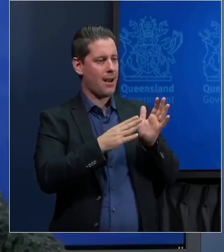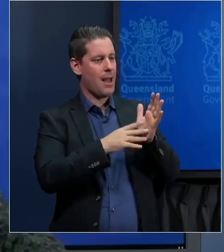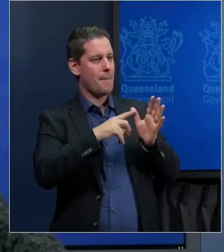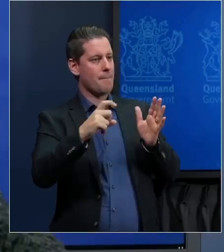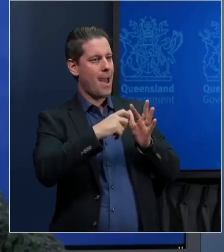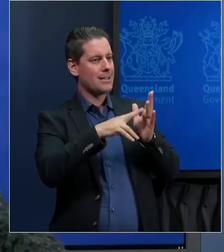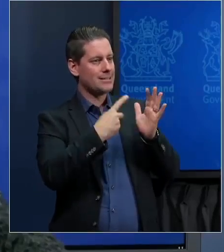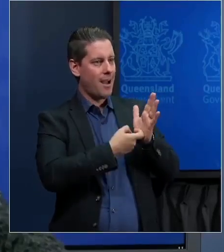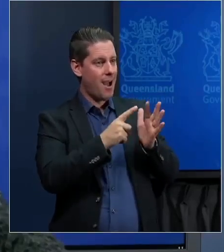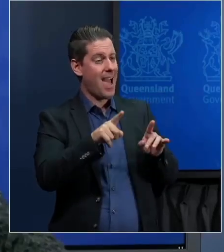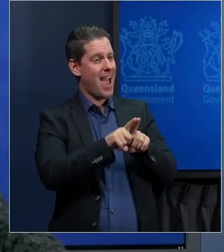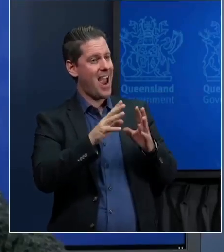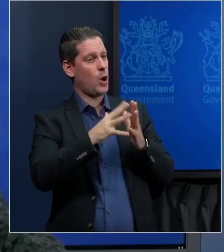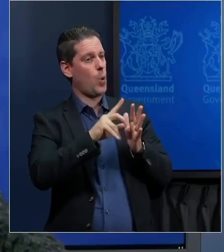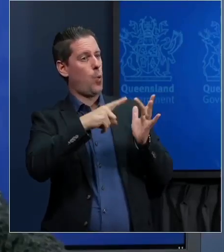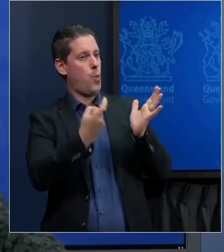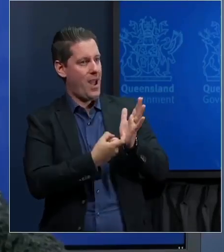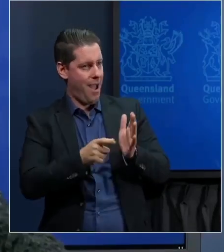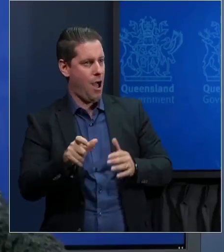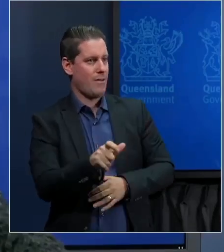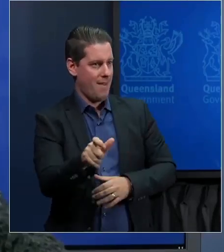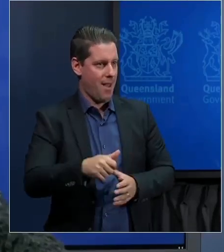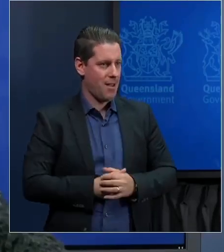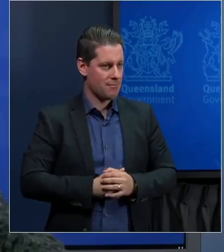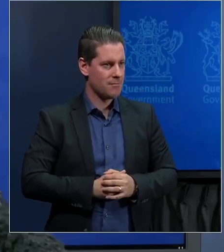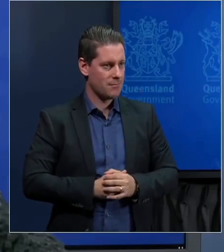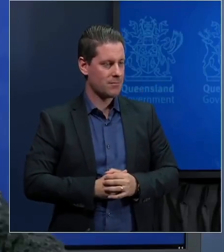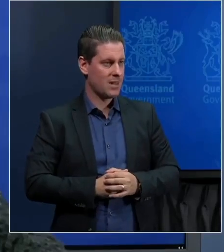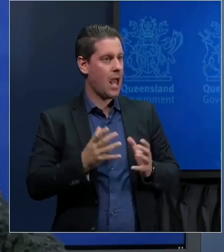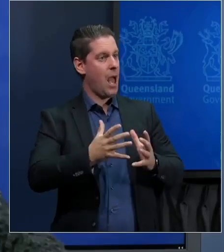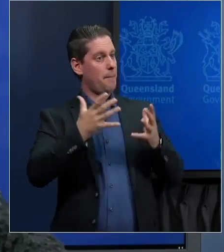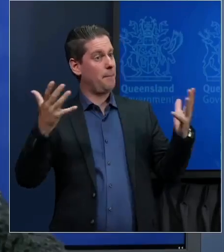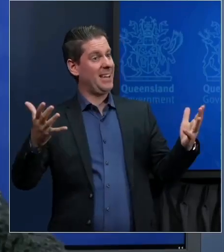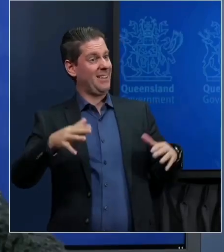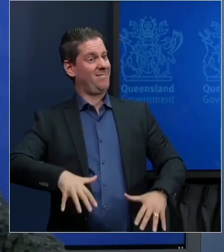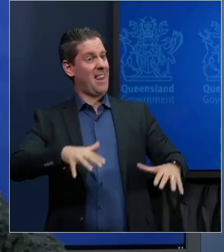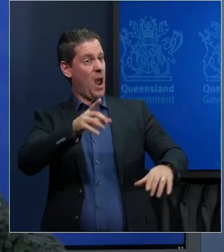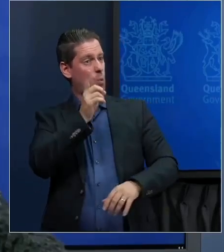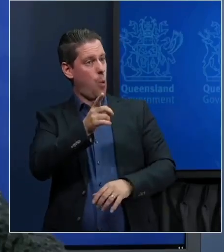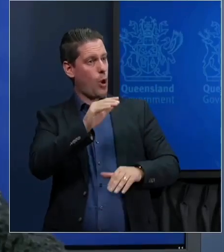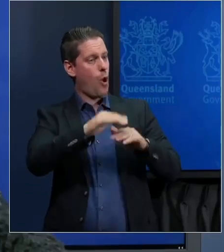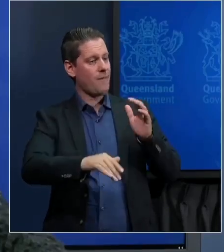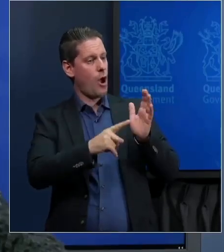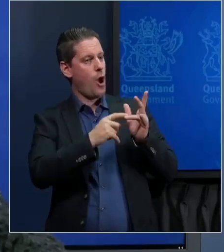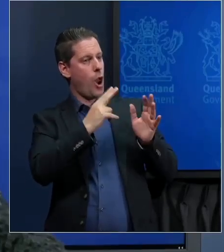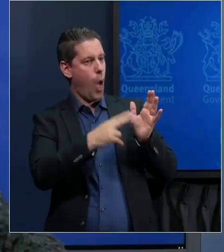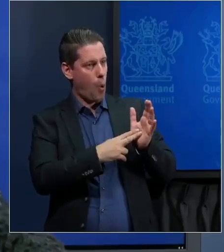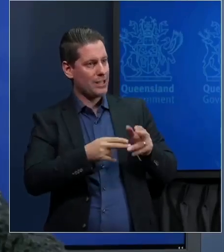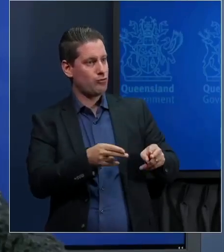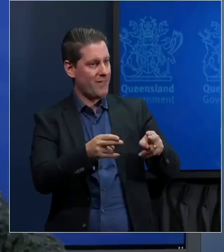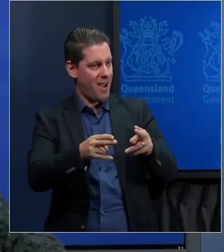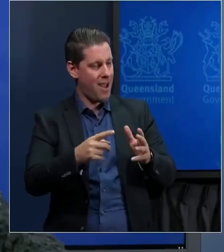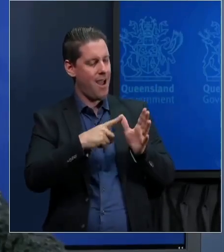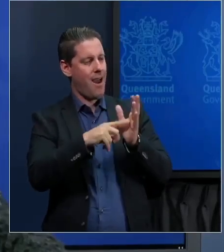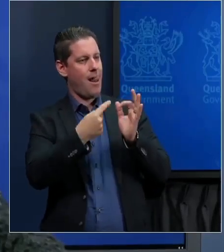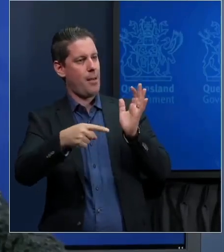the Weir River. A major flood warning has been issued for the Logan and Albert rivers, and we are expecting moderate to